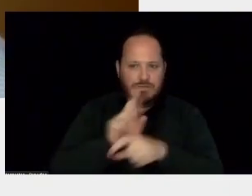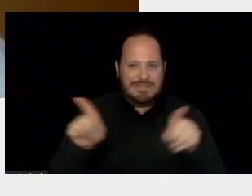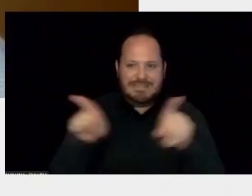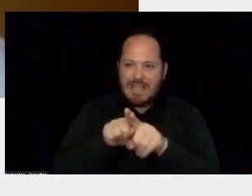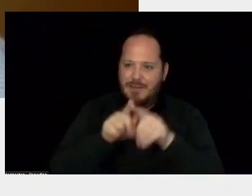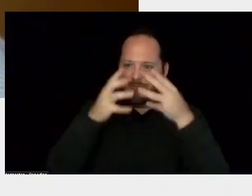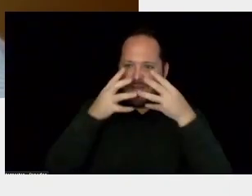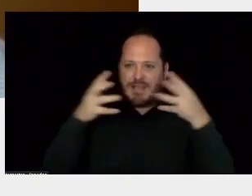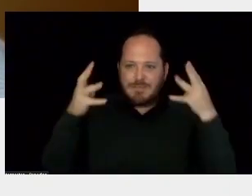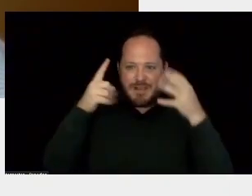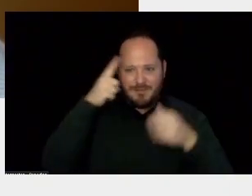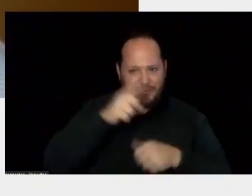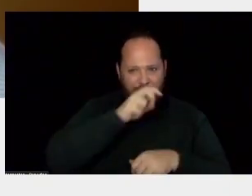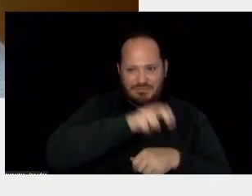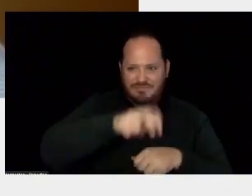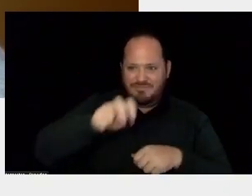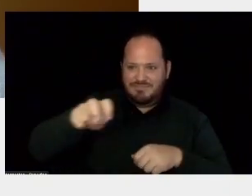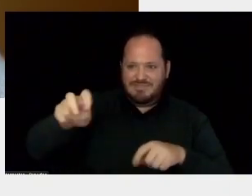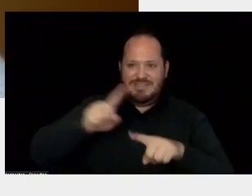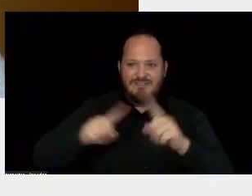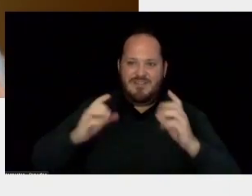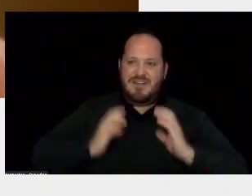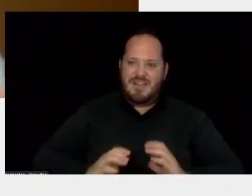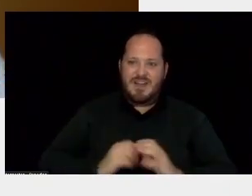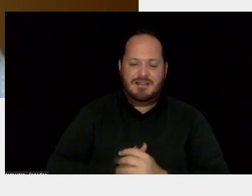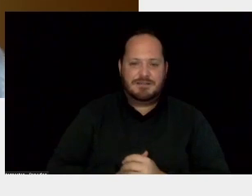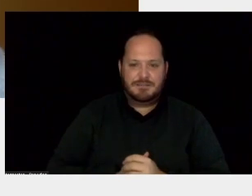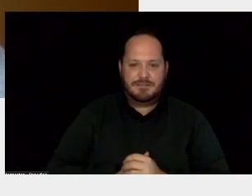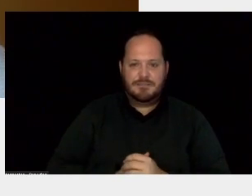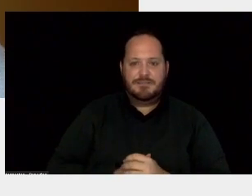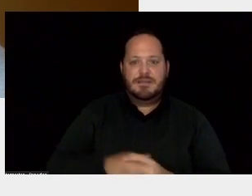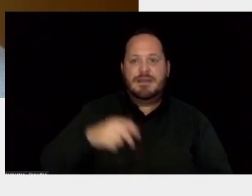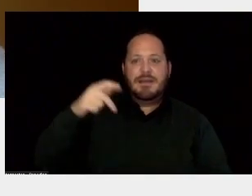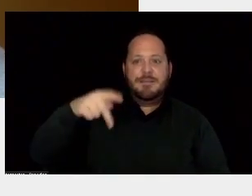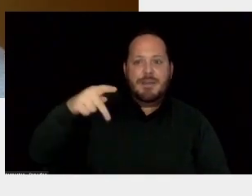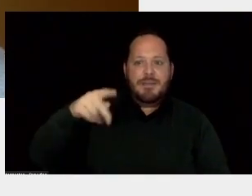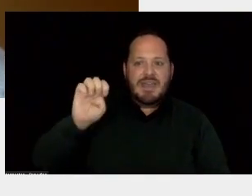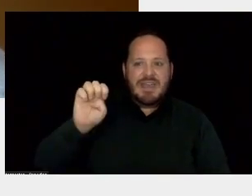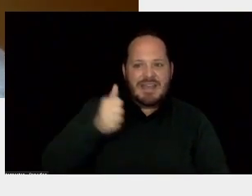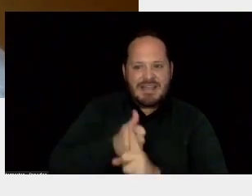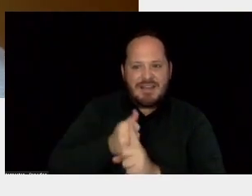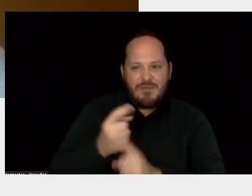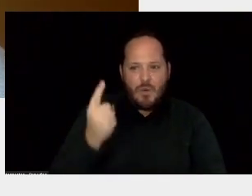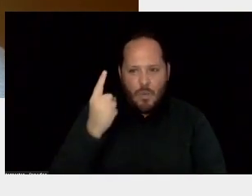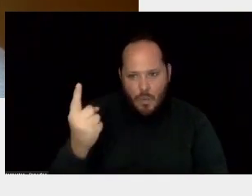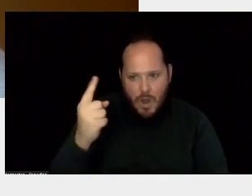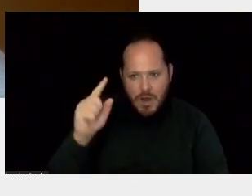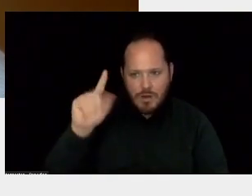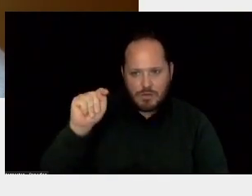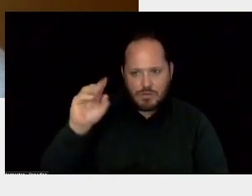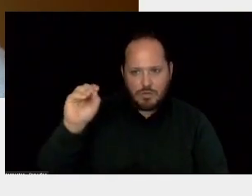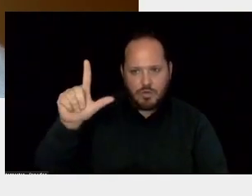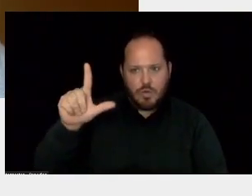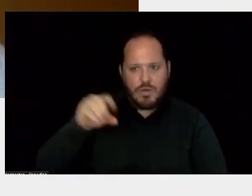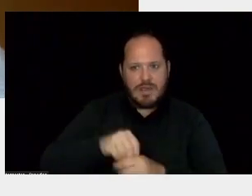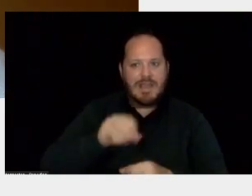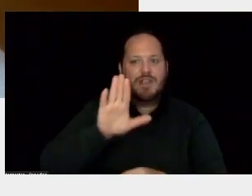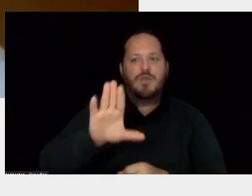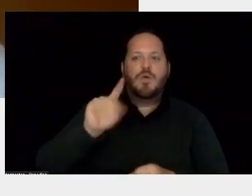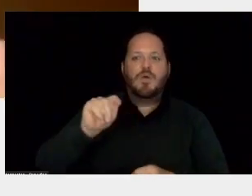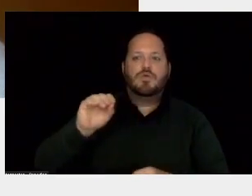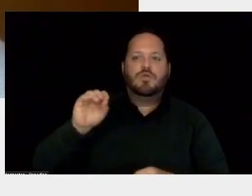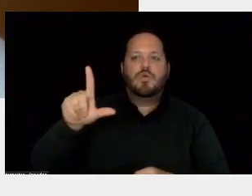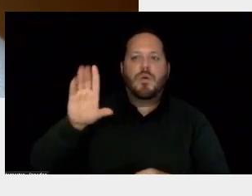Lastly, whatever you do when it comes to PPE, please remember the PPE is one tool in your toolbox of everything else, including staying 6 feet